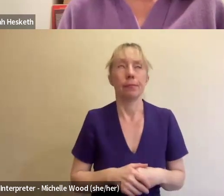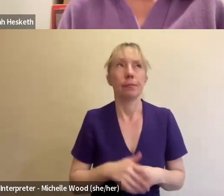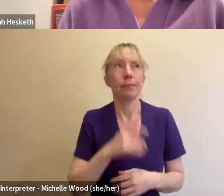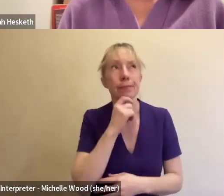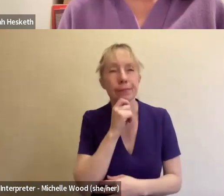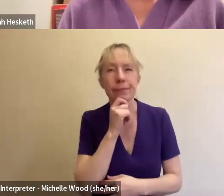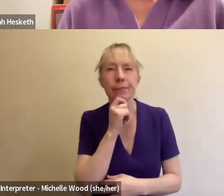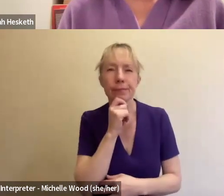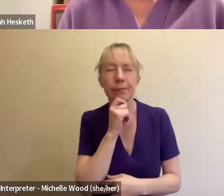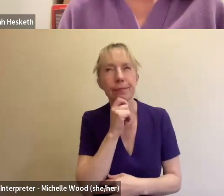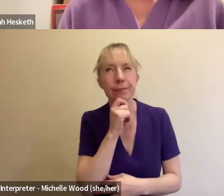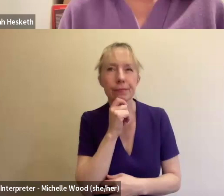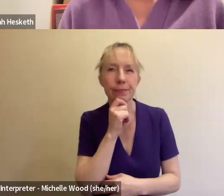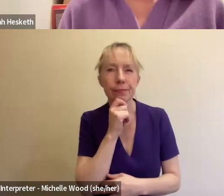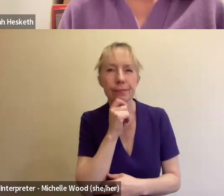yeah.